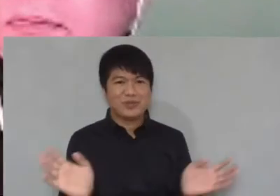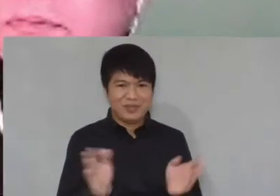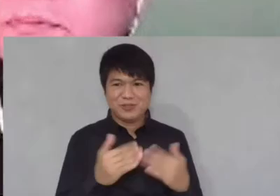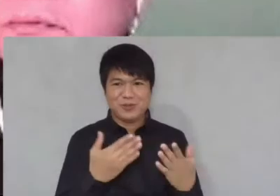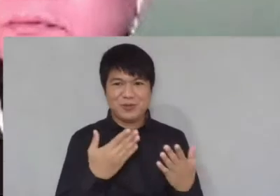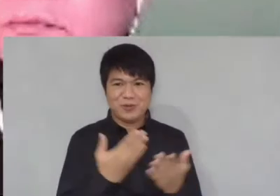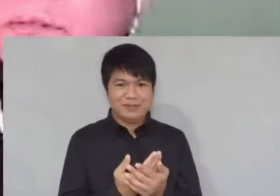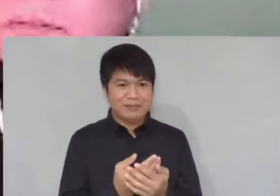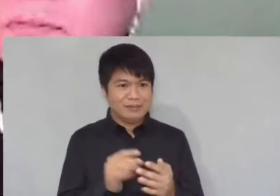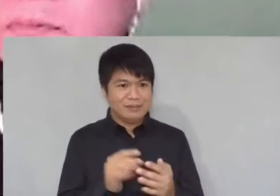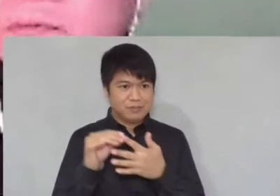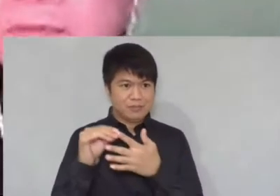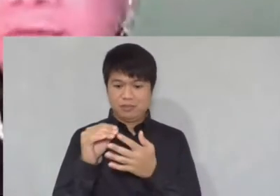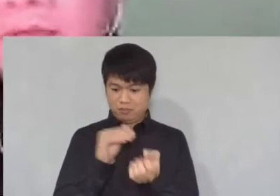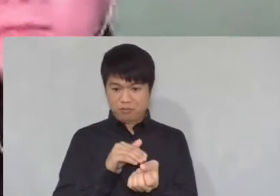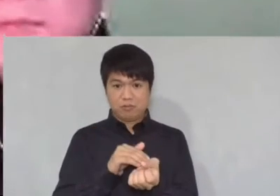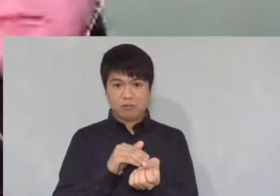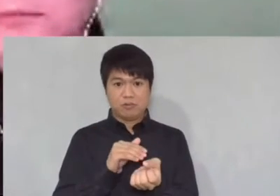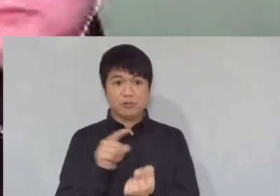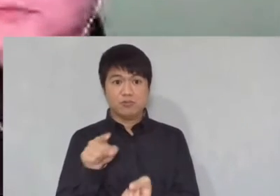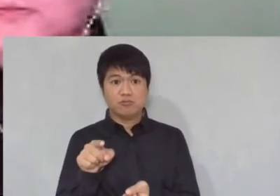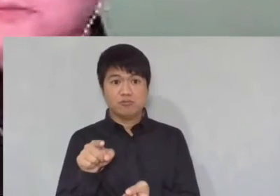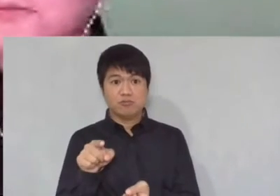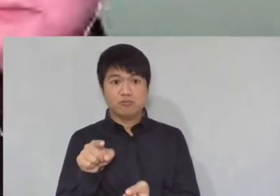we encourage everybody, especially the physicians, to